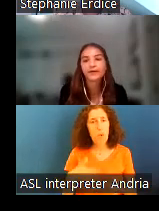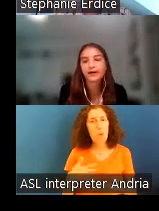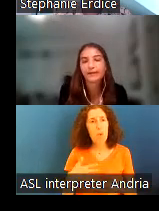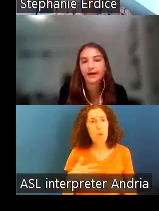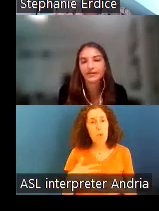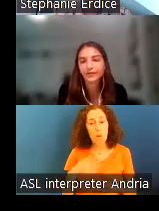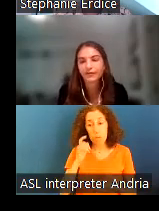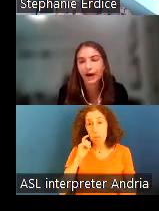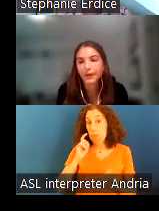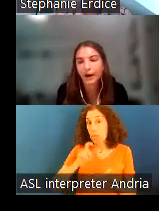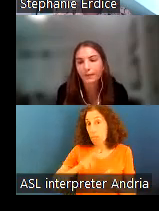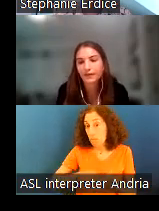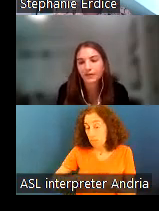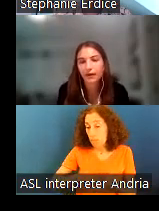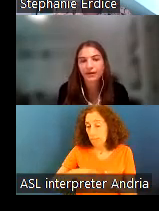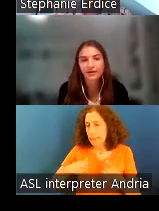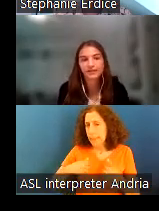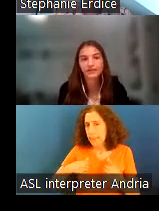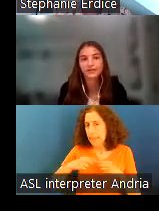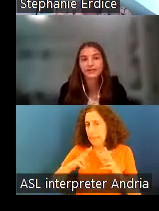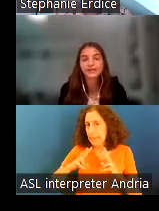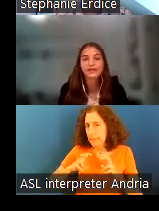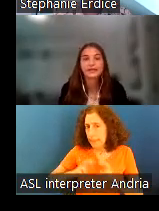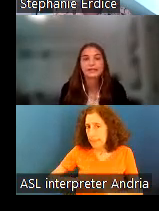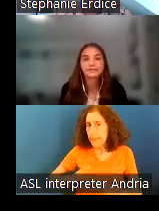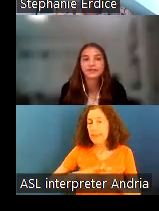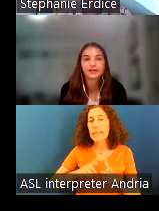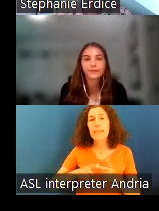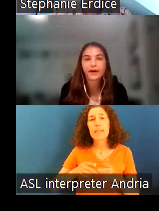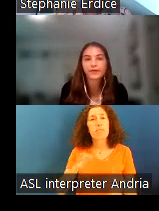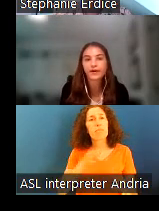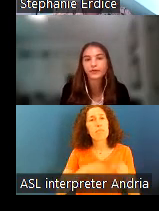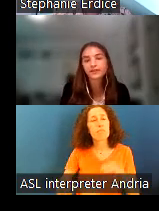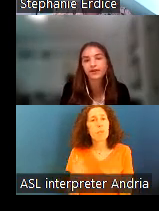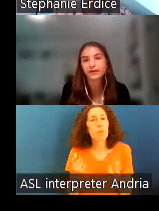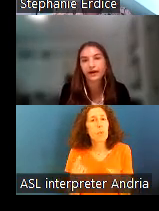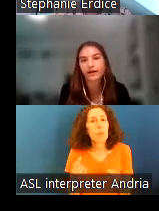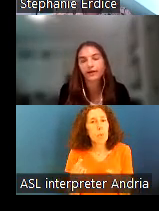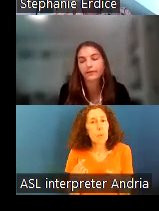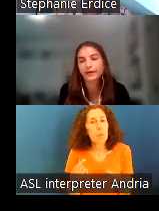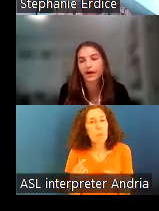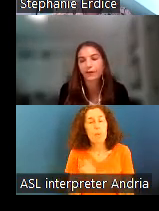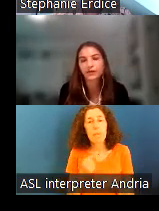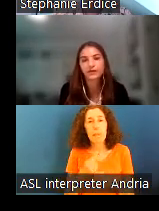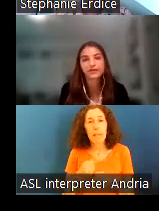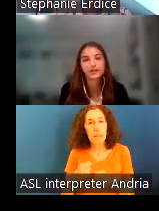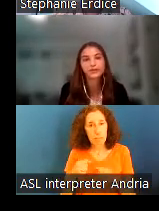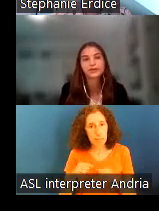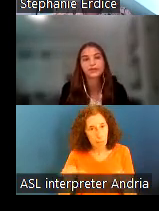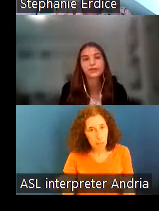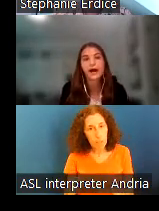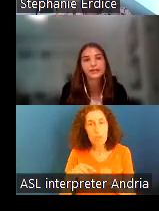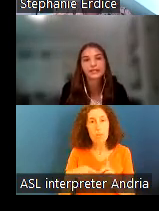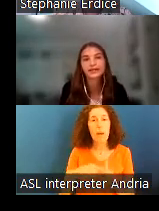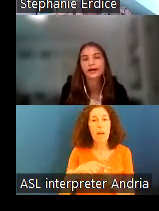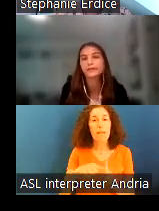thinking about as we wrap up this webinar series. Just thinking about our own self-care and how we can